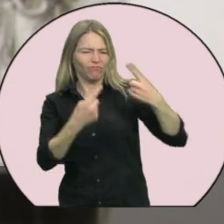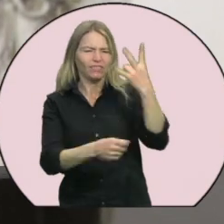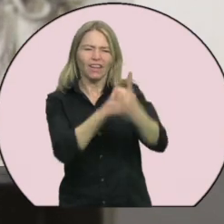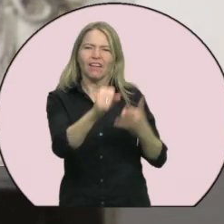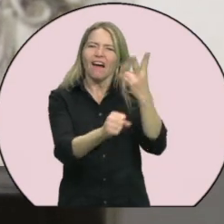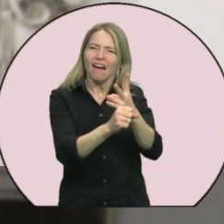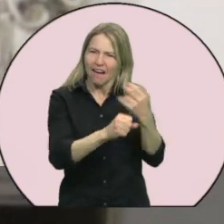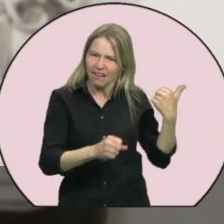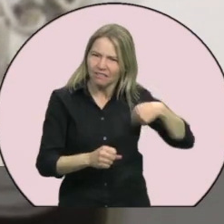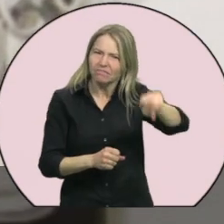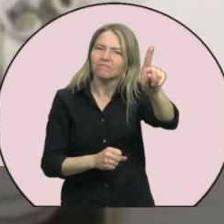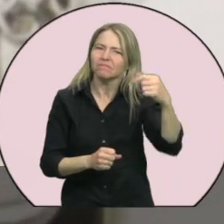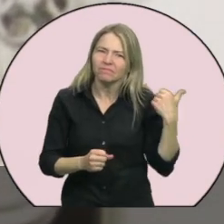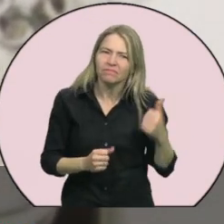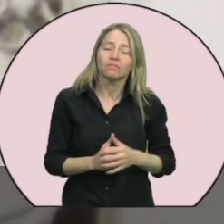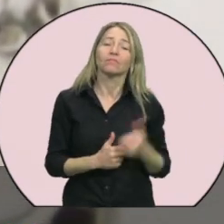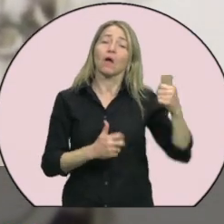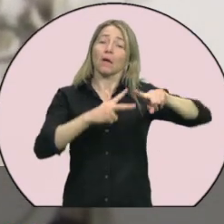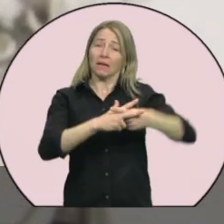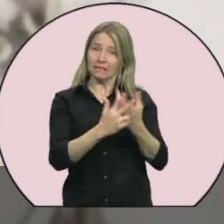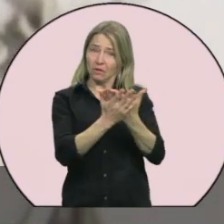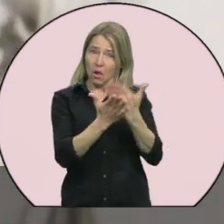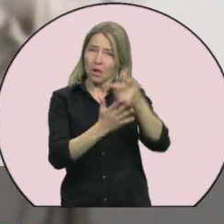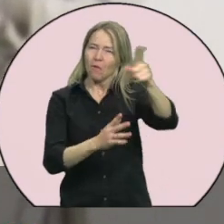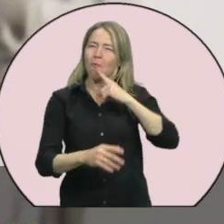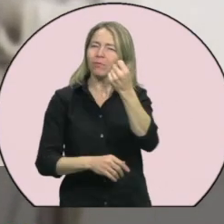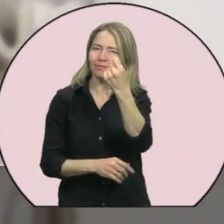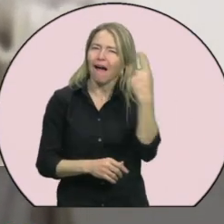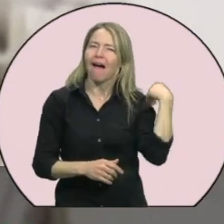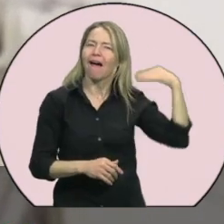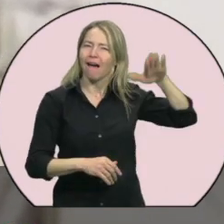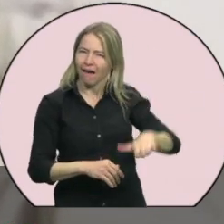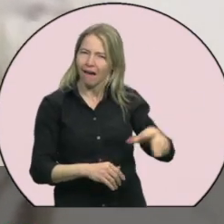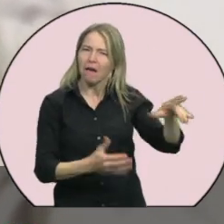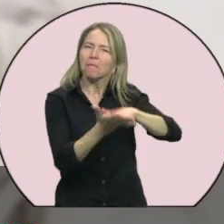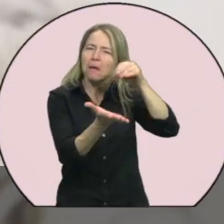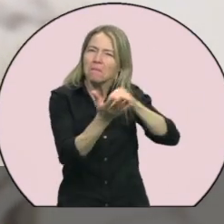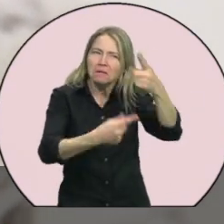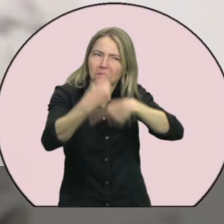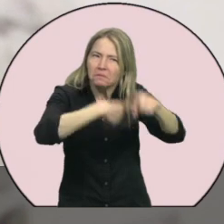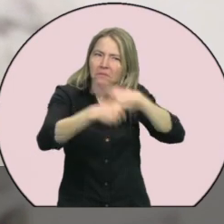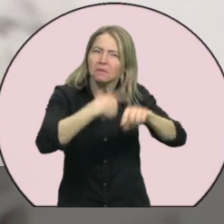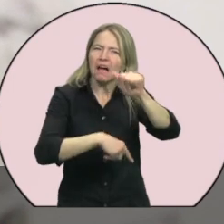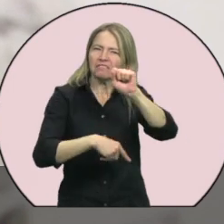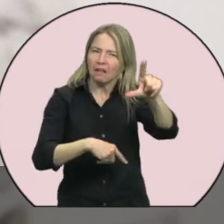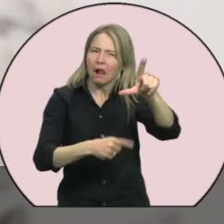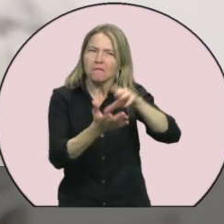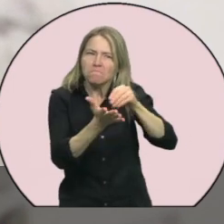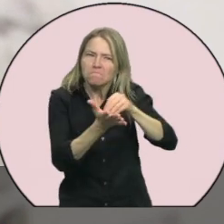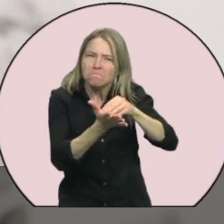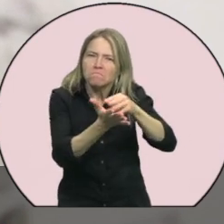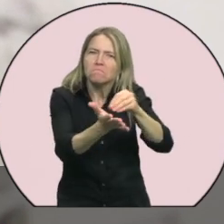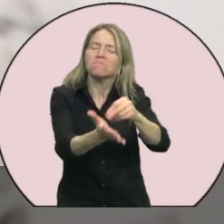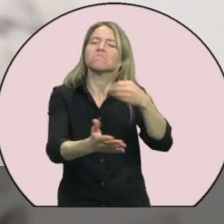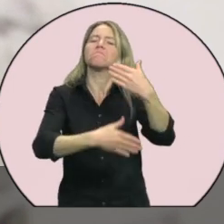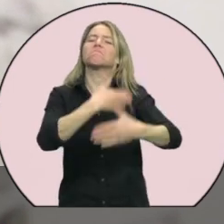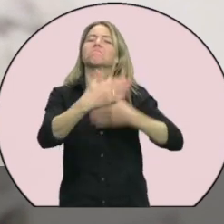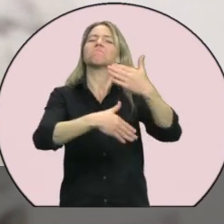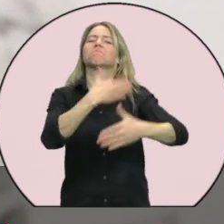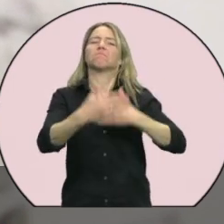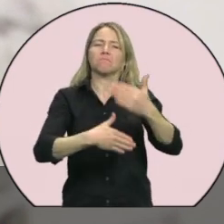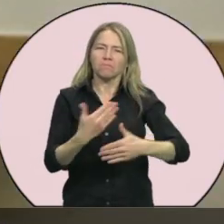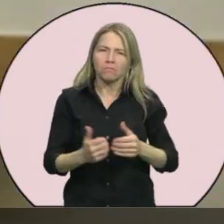in Edmonton for 7 years when she was 11, starting when she was 11. And she has all this knowledge that she has